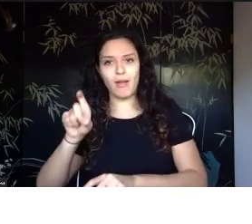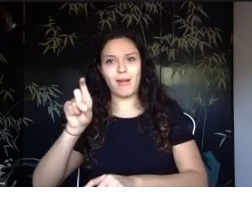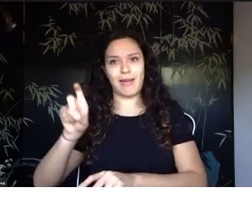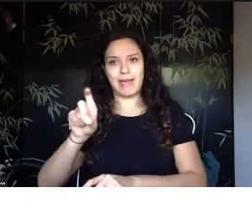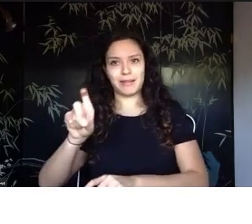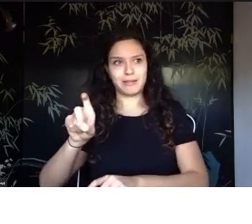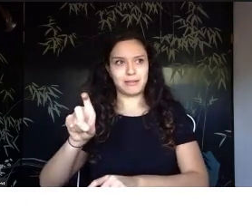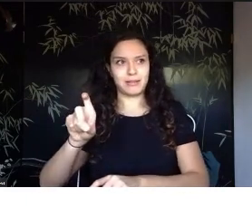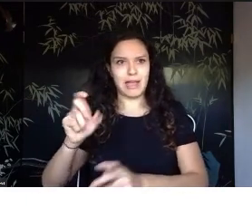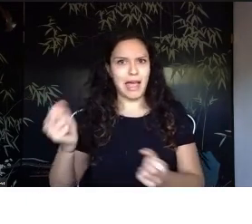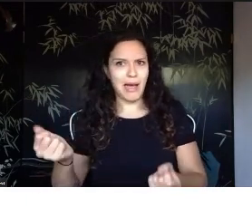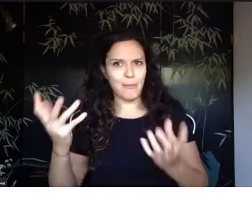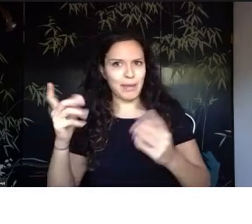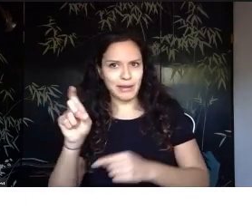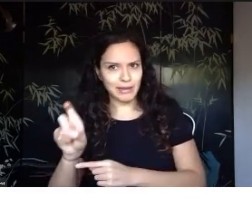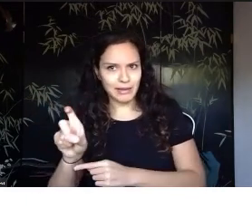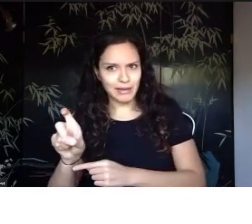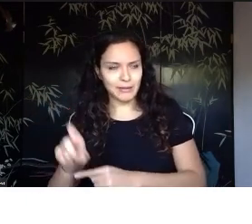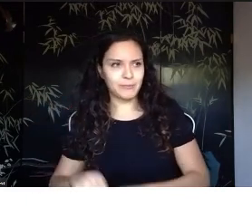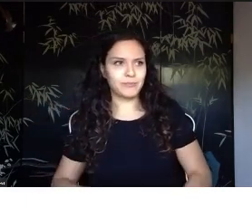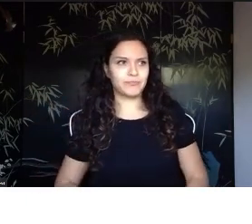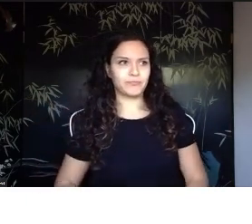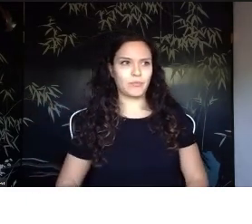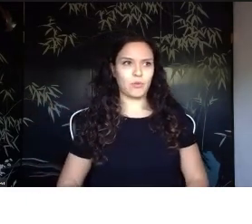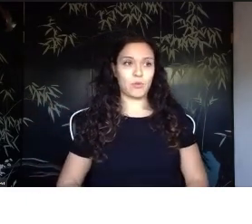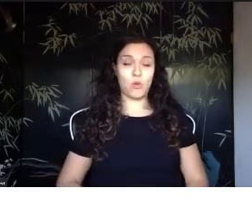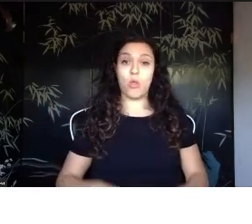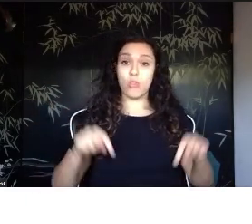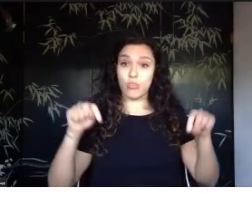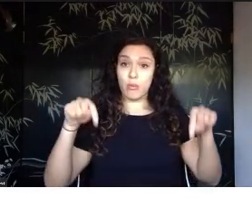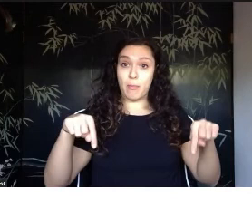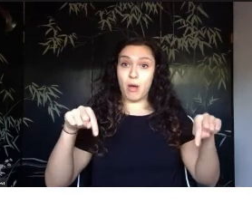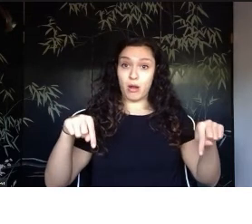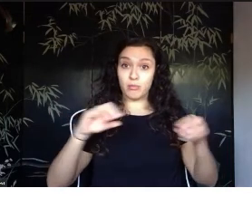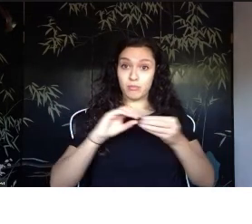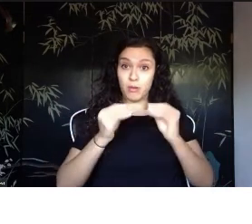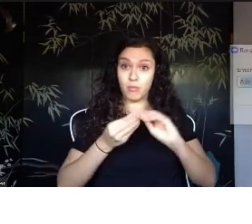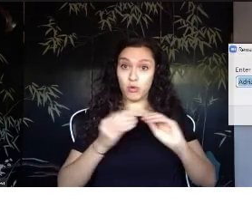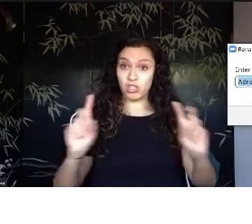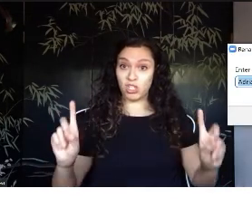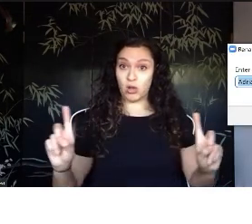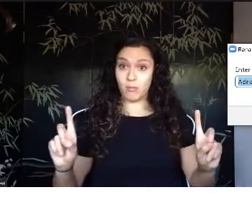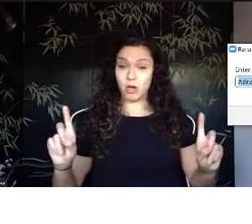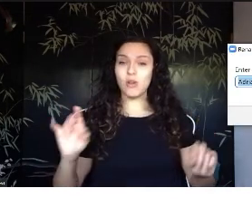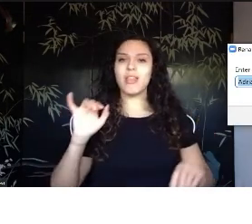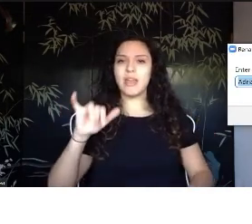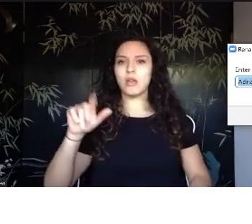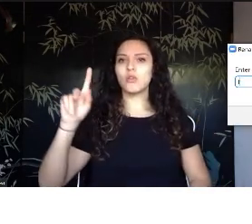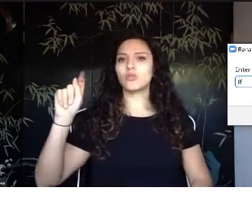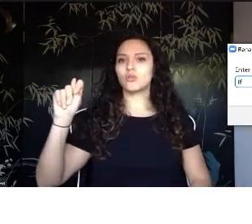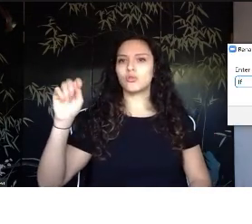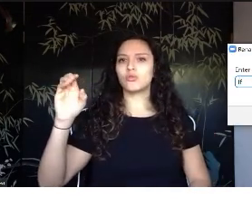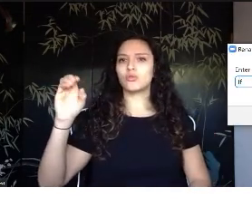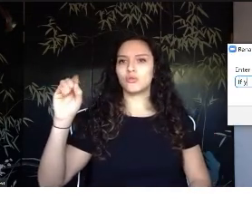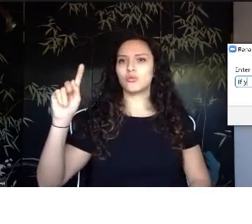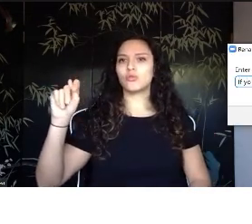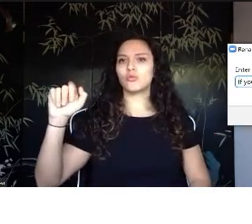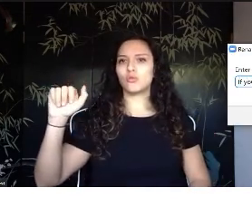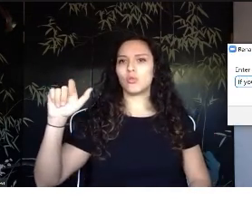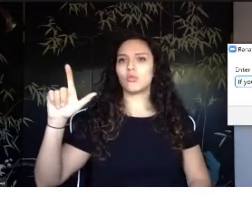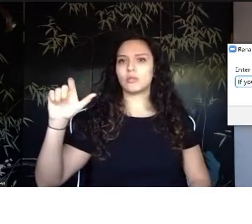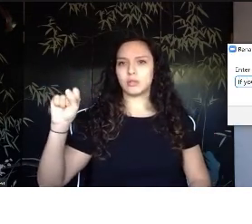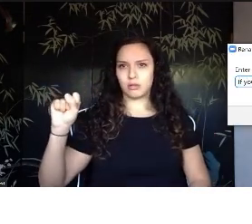many out of 100? Okay, so you can think of the bottom ones as your